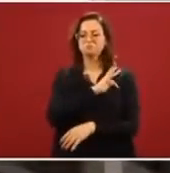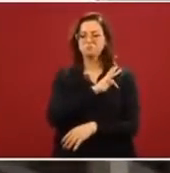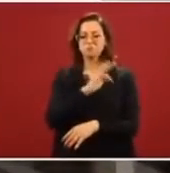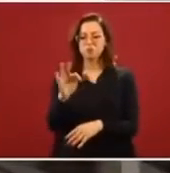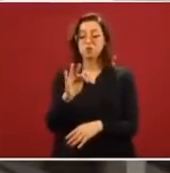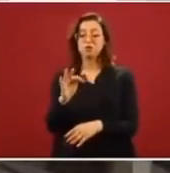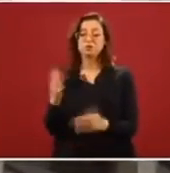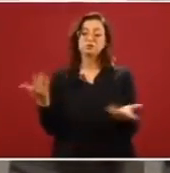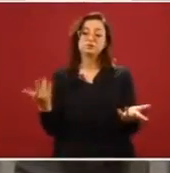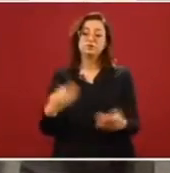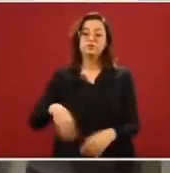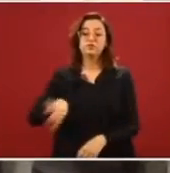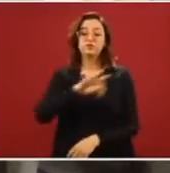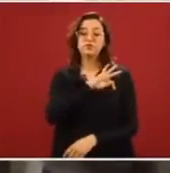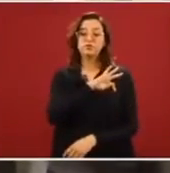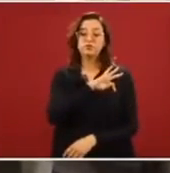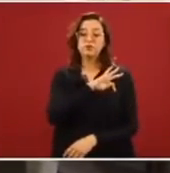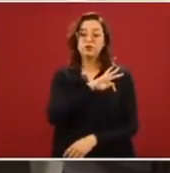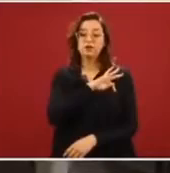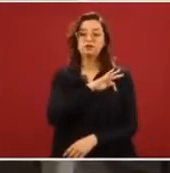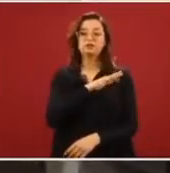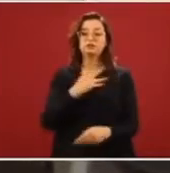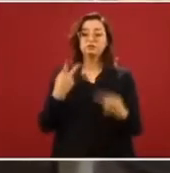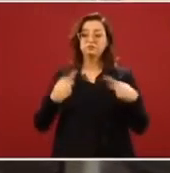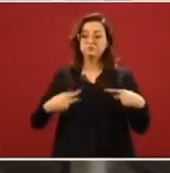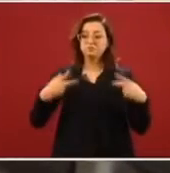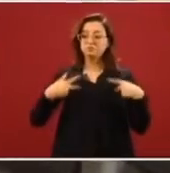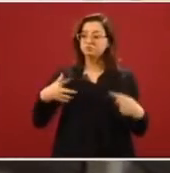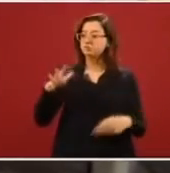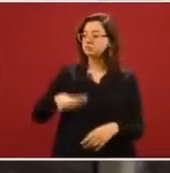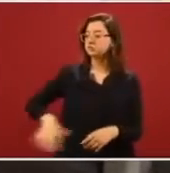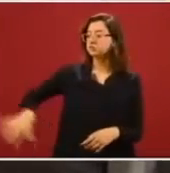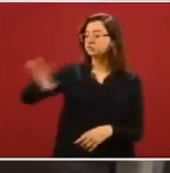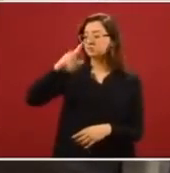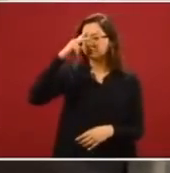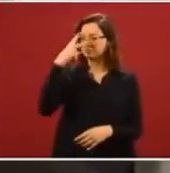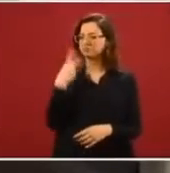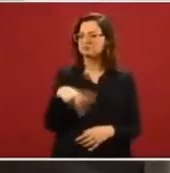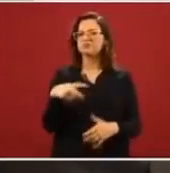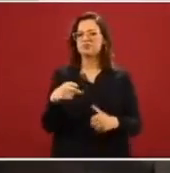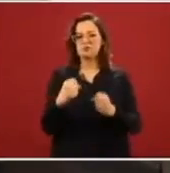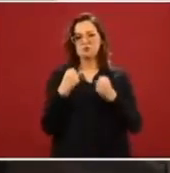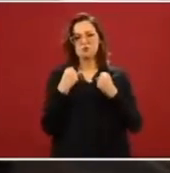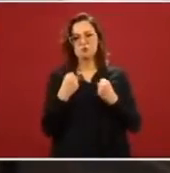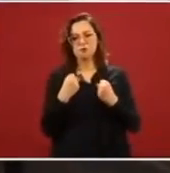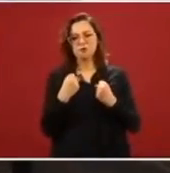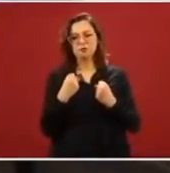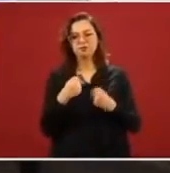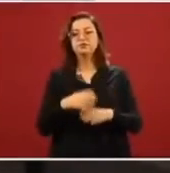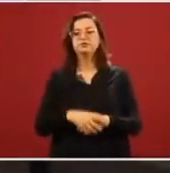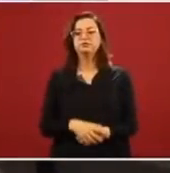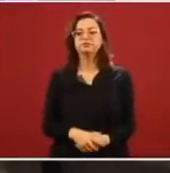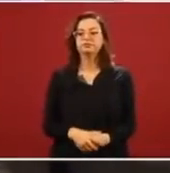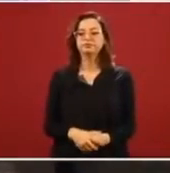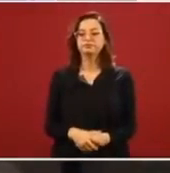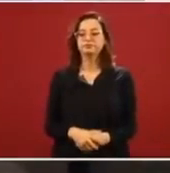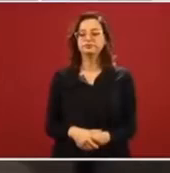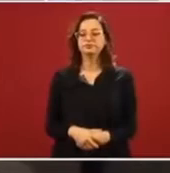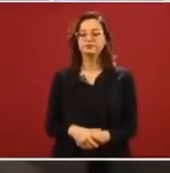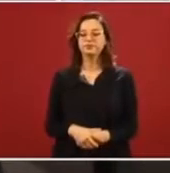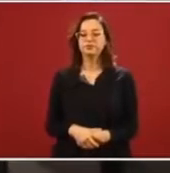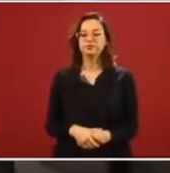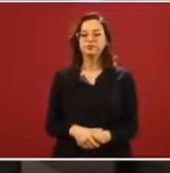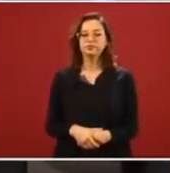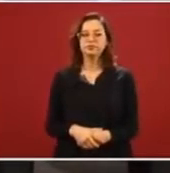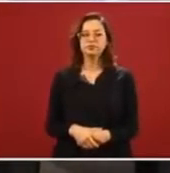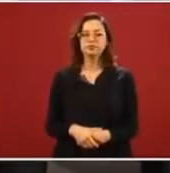fe en nuestro pueblo. The other one was floods. And we have faith in our people.